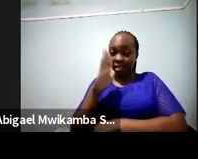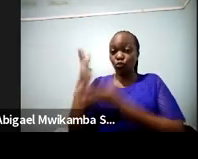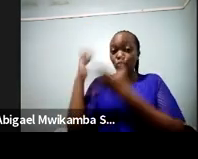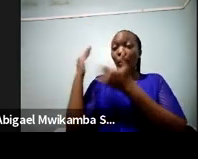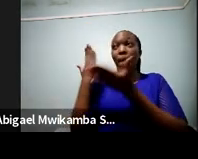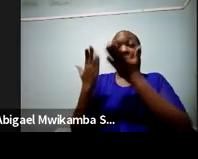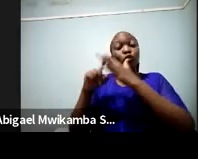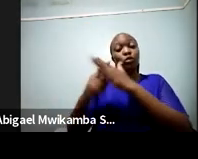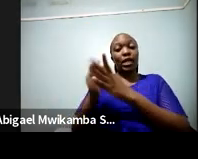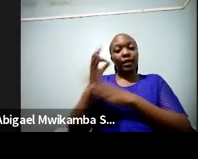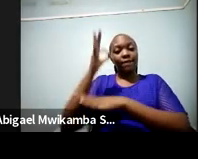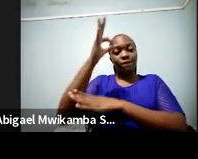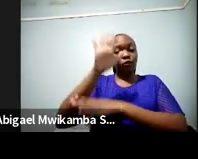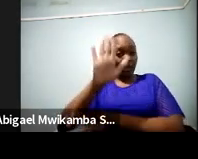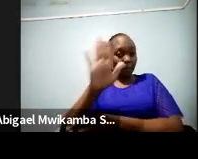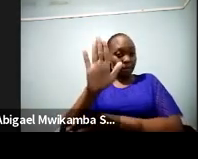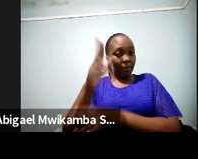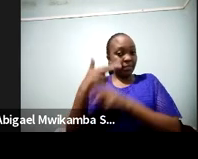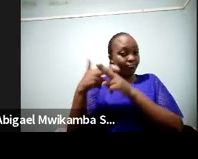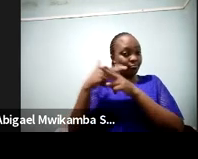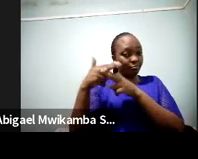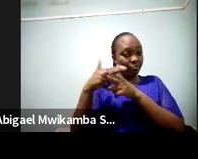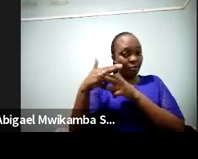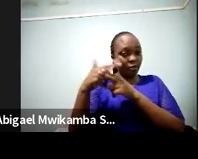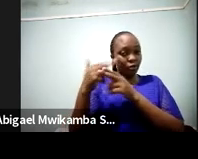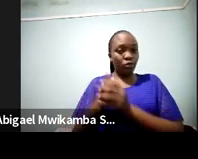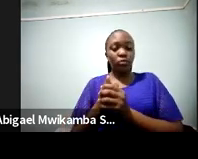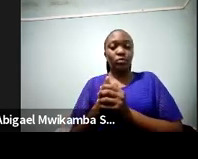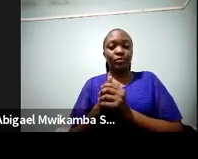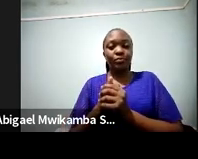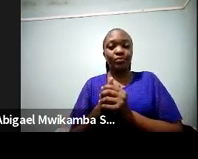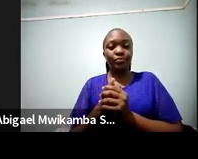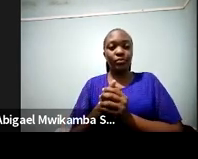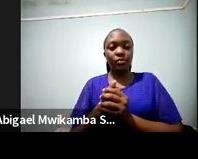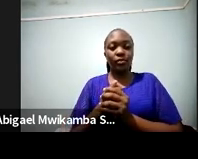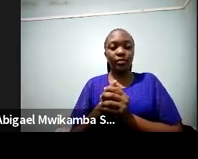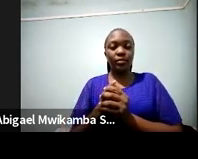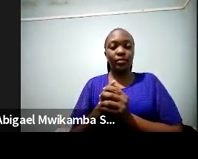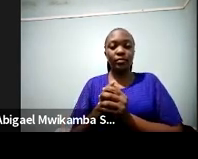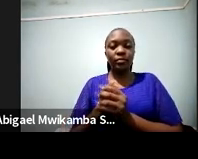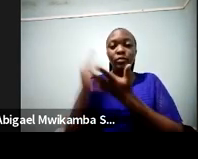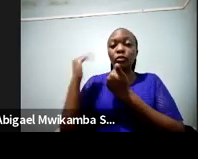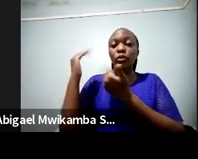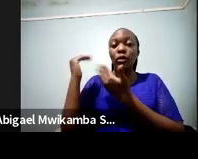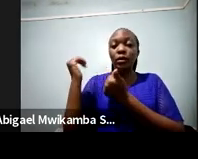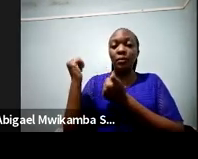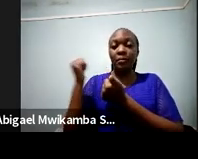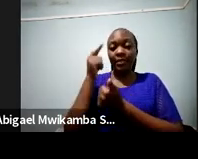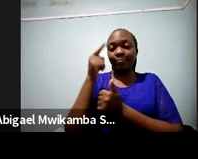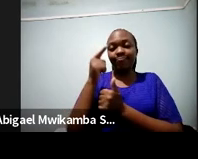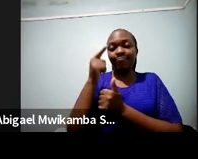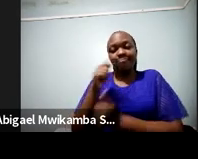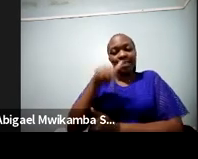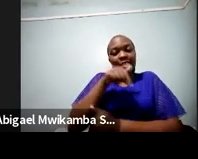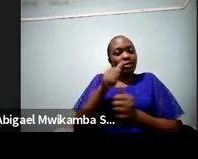10 principles of personal financial literacy that we expect that will guide you